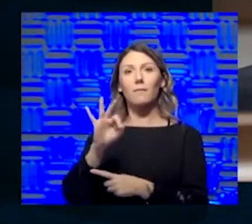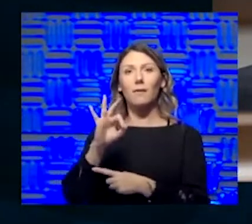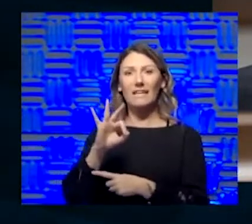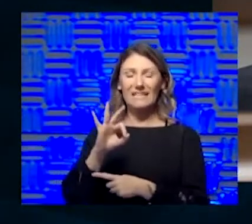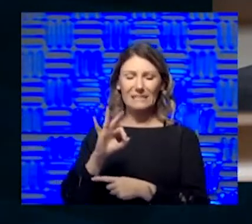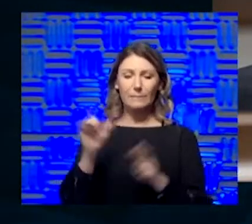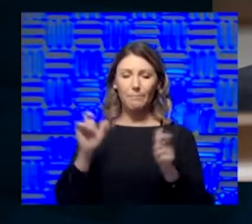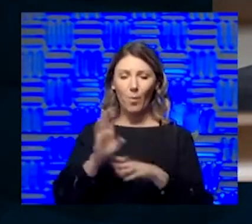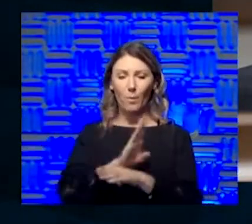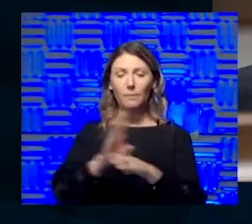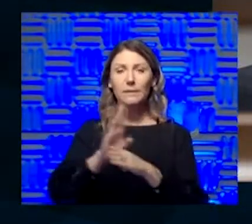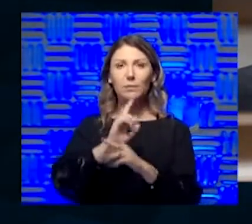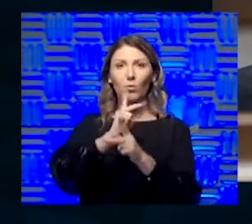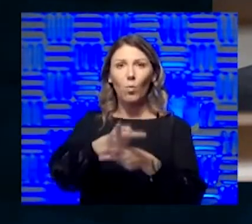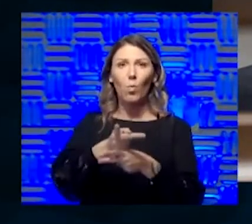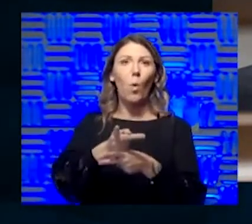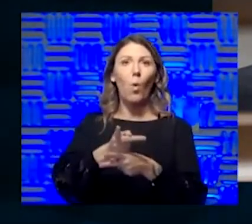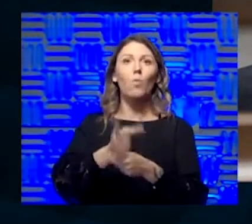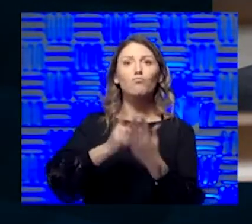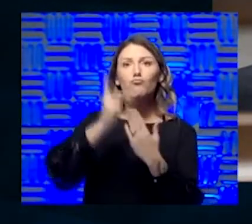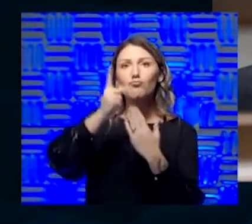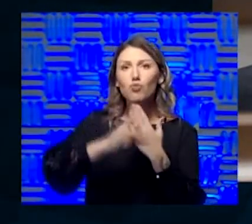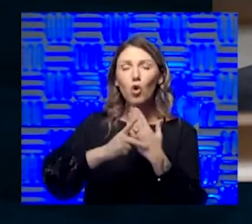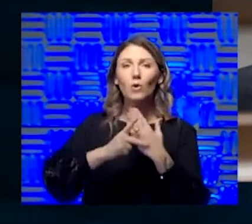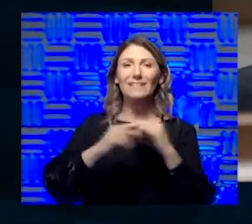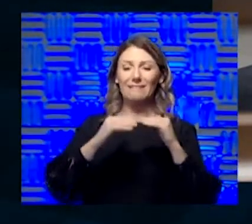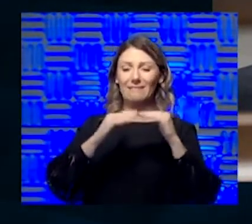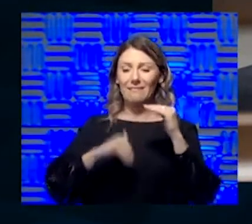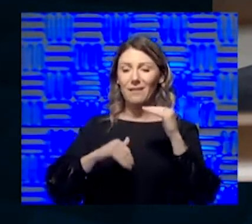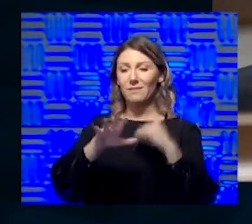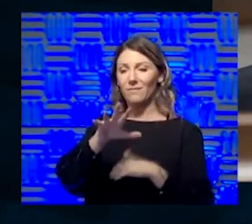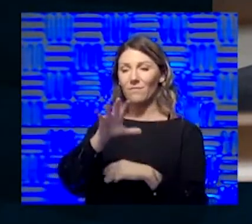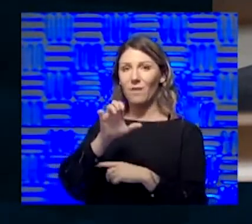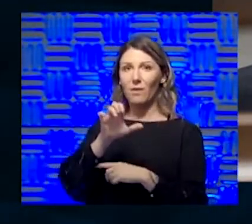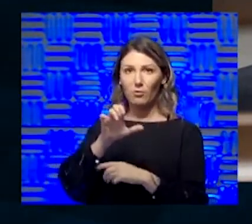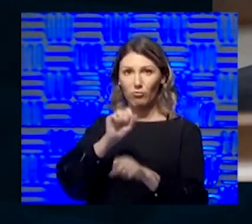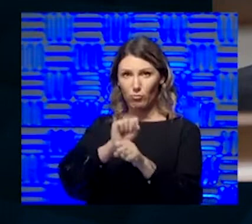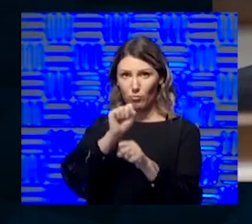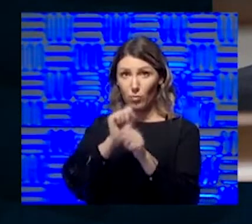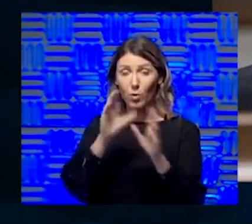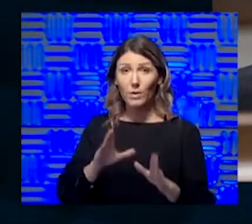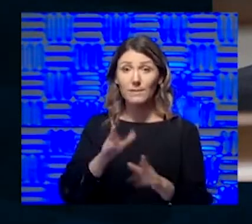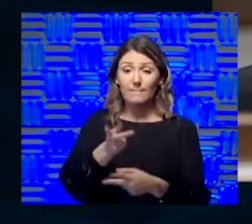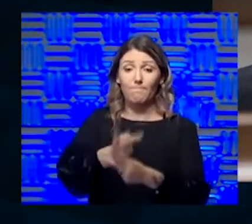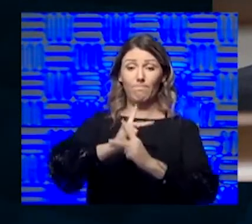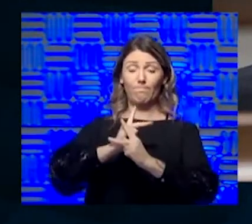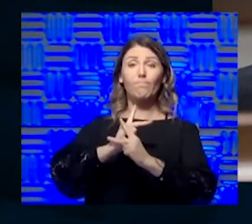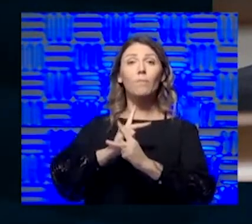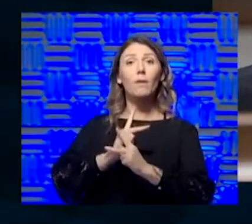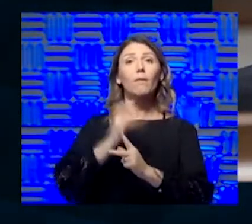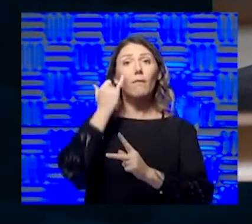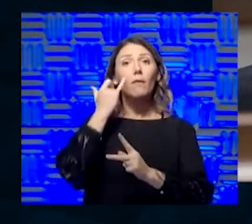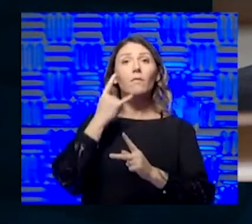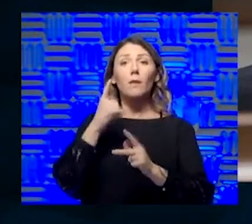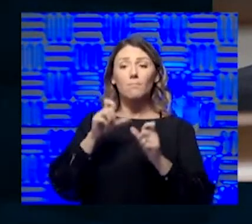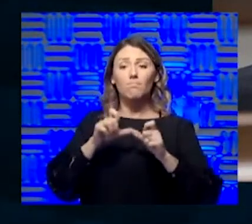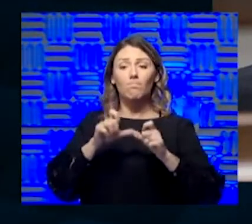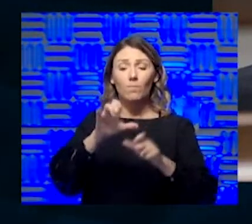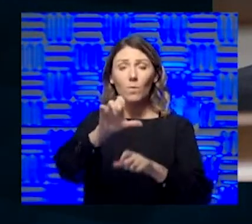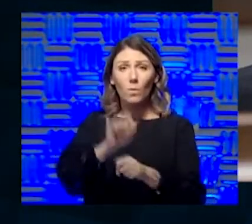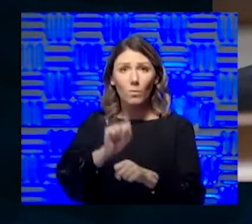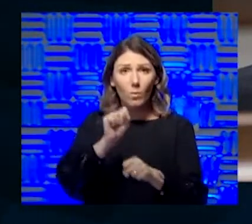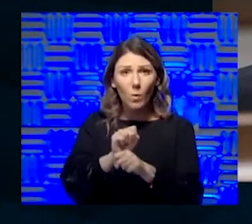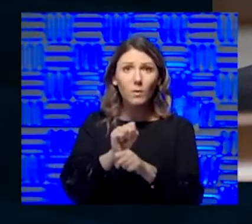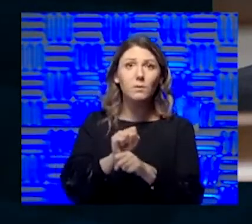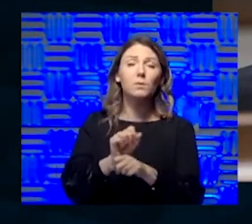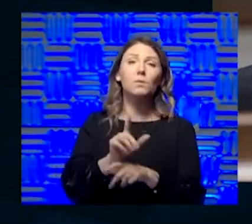loan program in which small businesses less than 500 employees can receive a loan, and if they keep their employees working, even